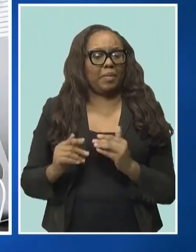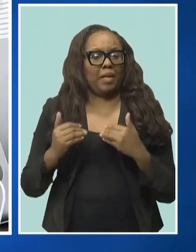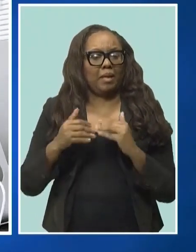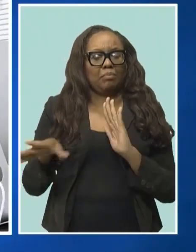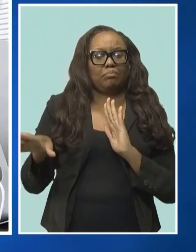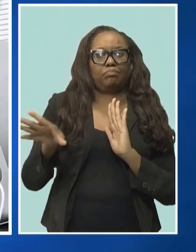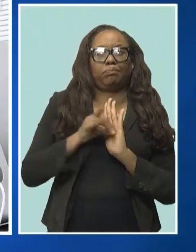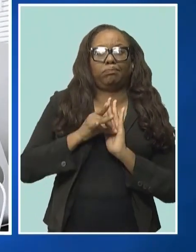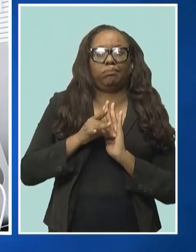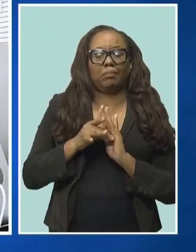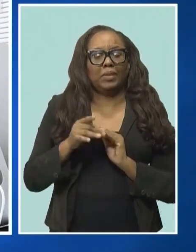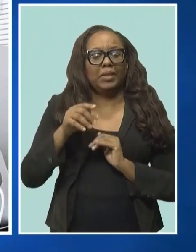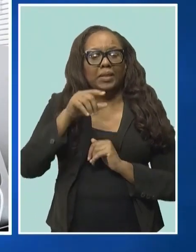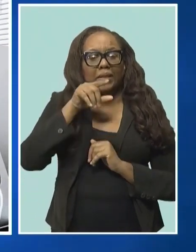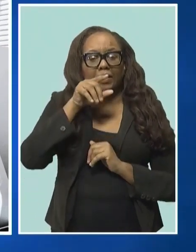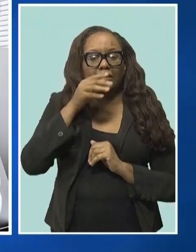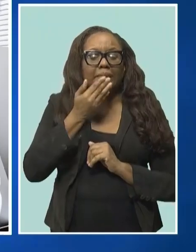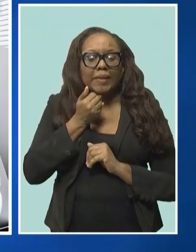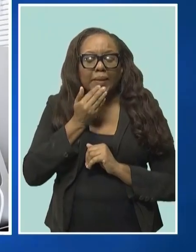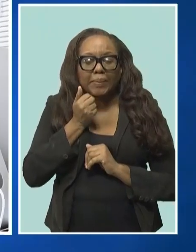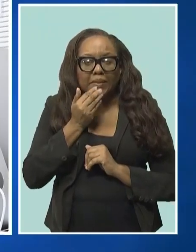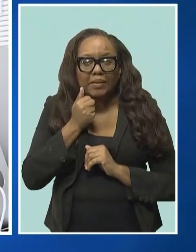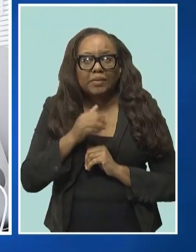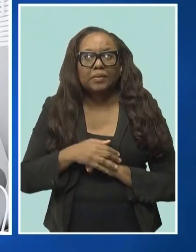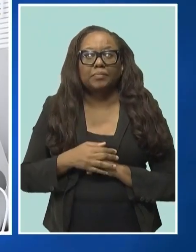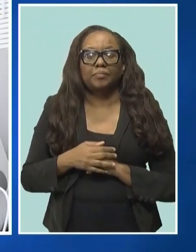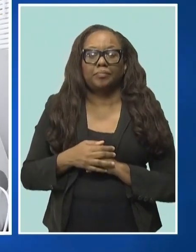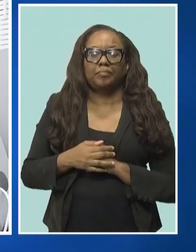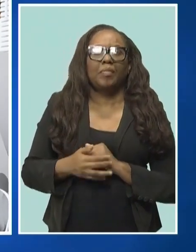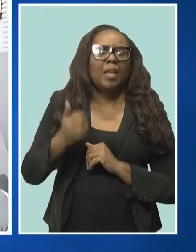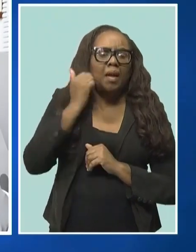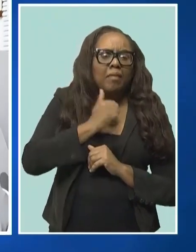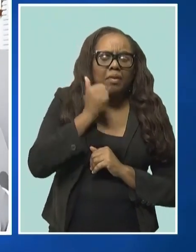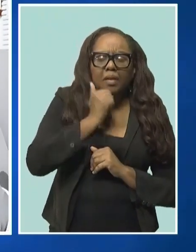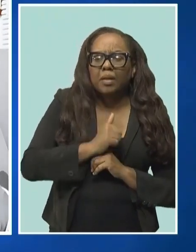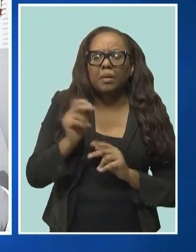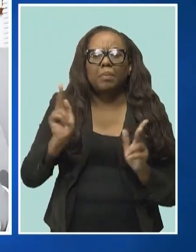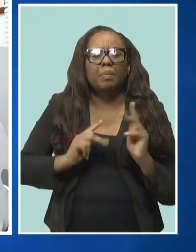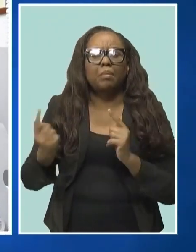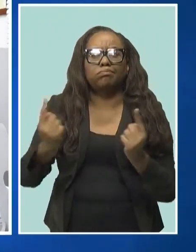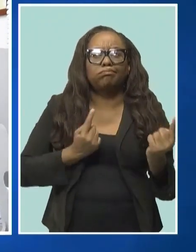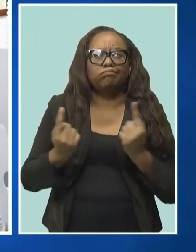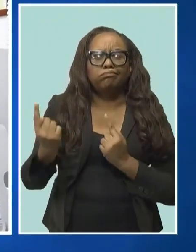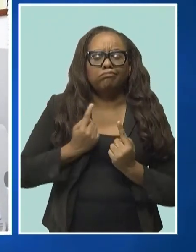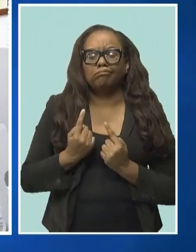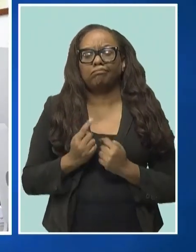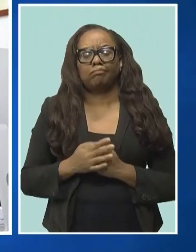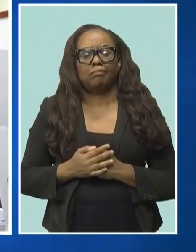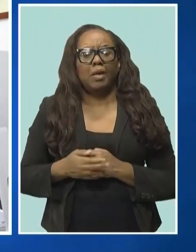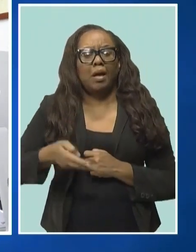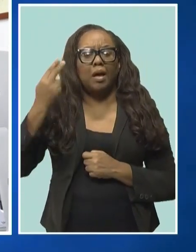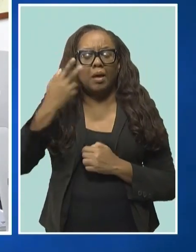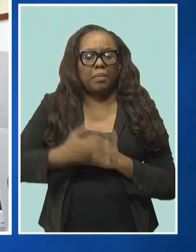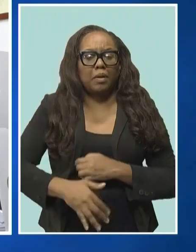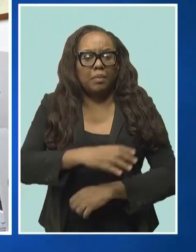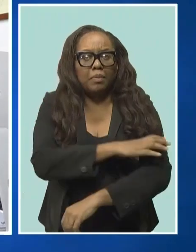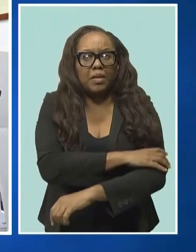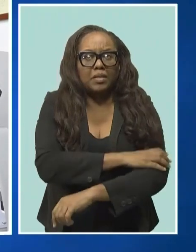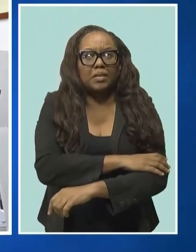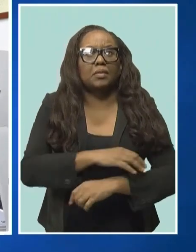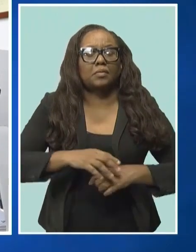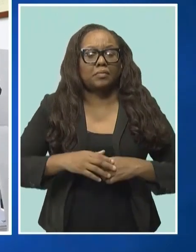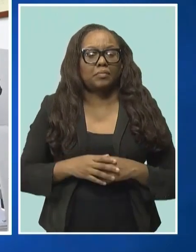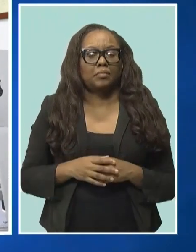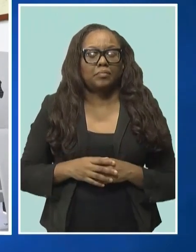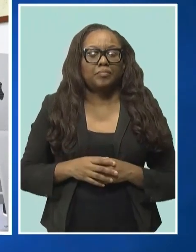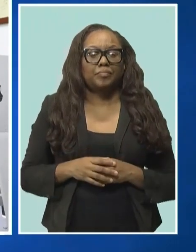of patients that suffer from high blood pressure. These readings would be above 120 over 80, and this would indicate